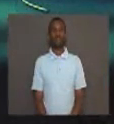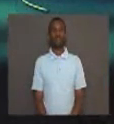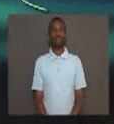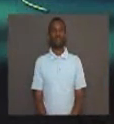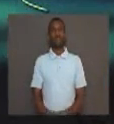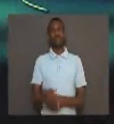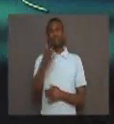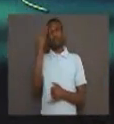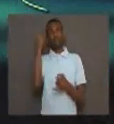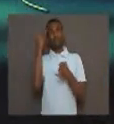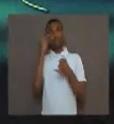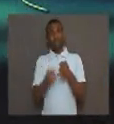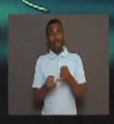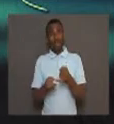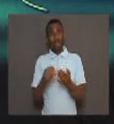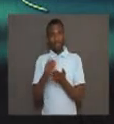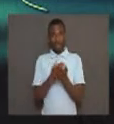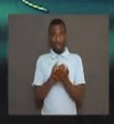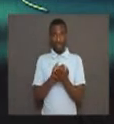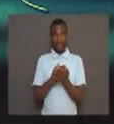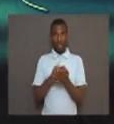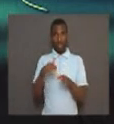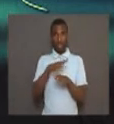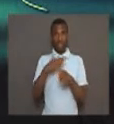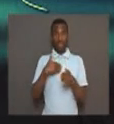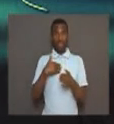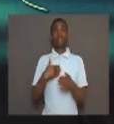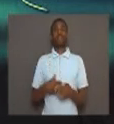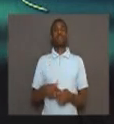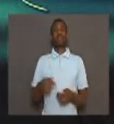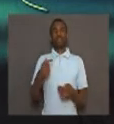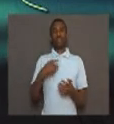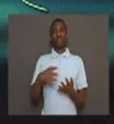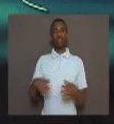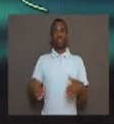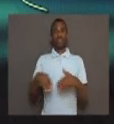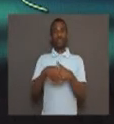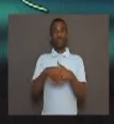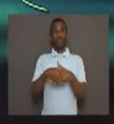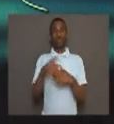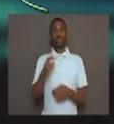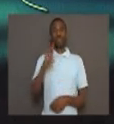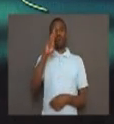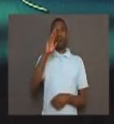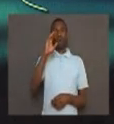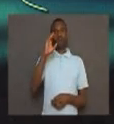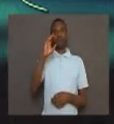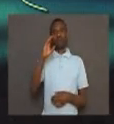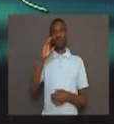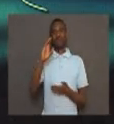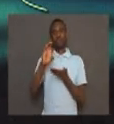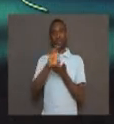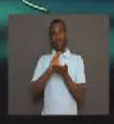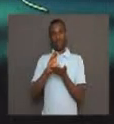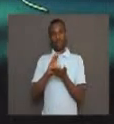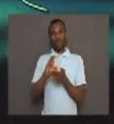In our last lesson, we introduced an RC circuit, which makes use